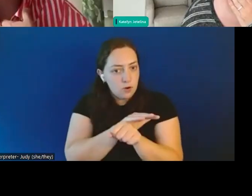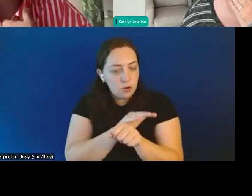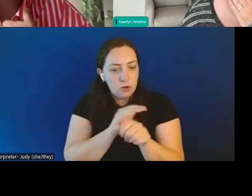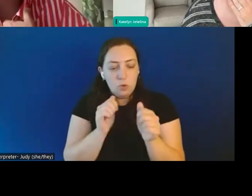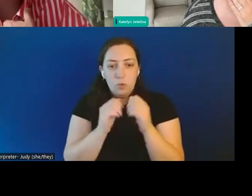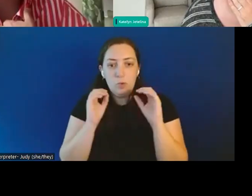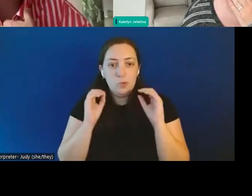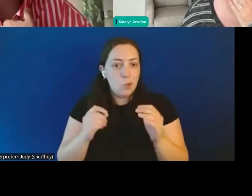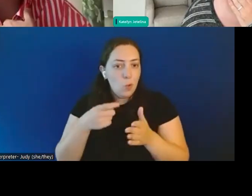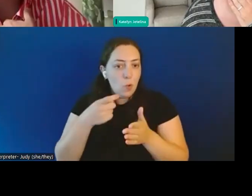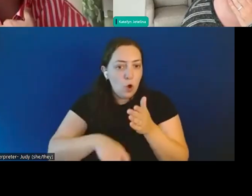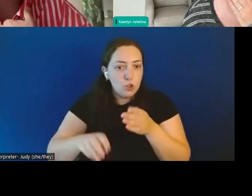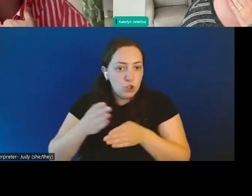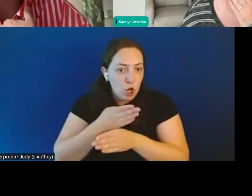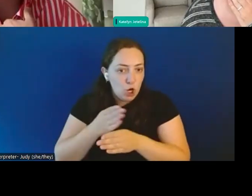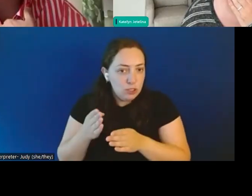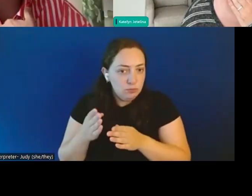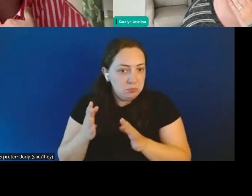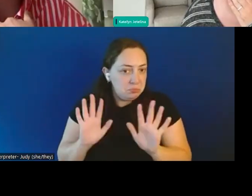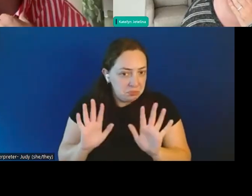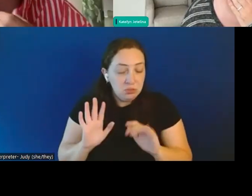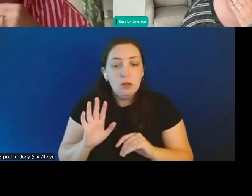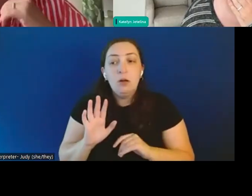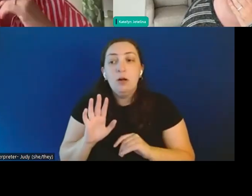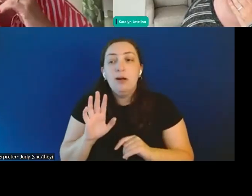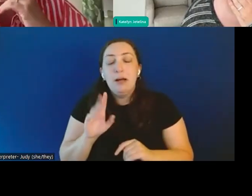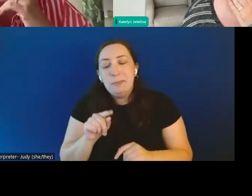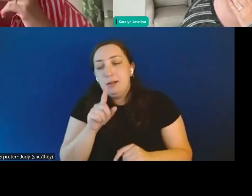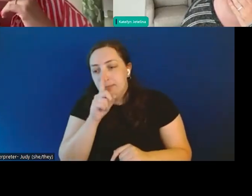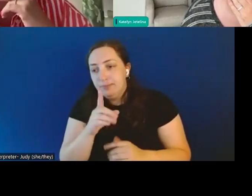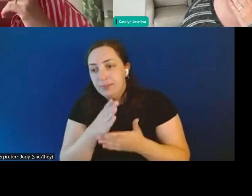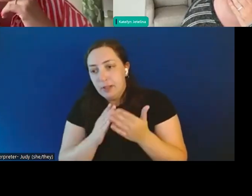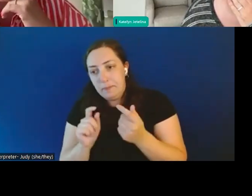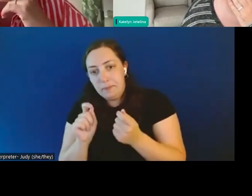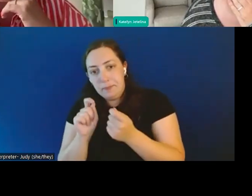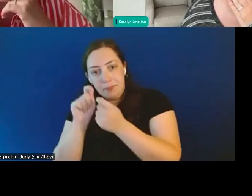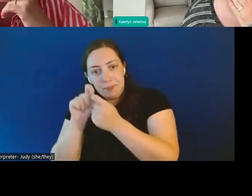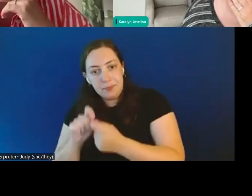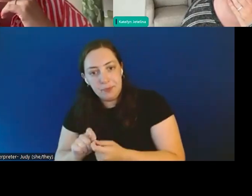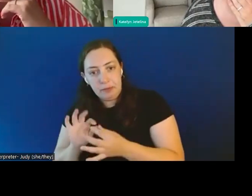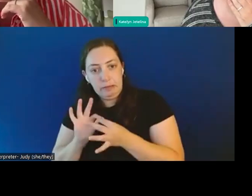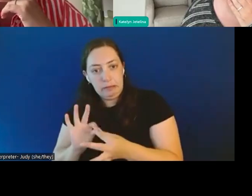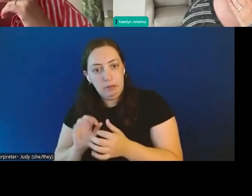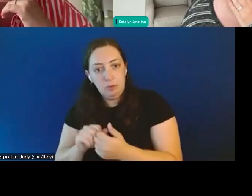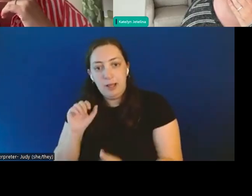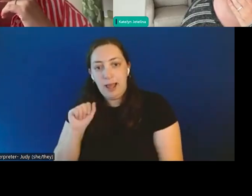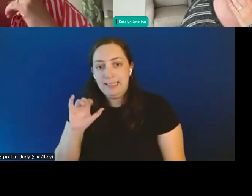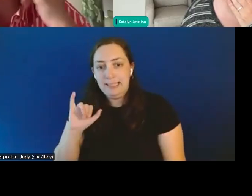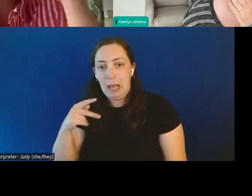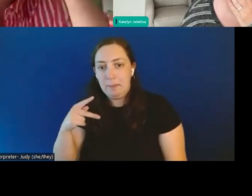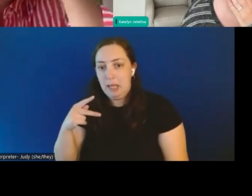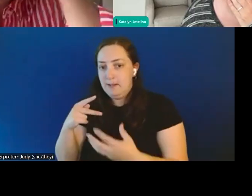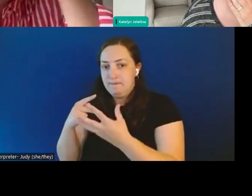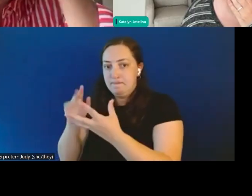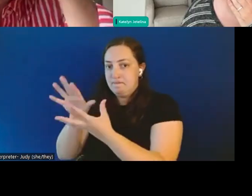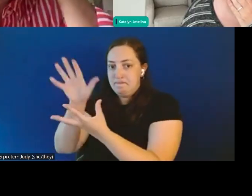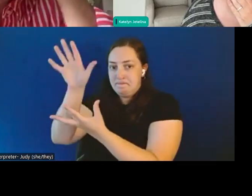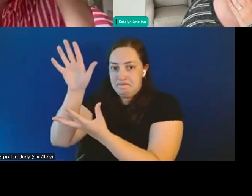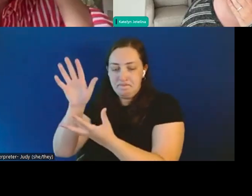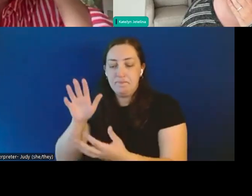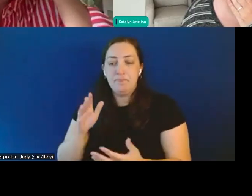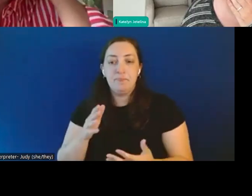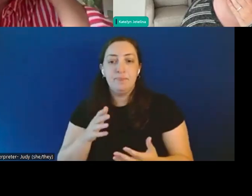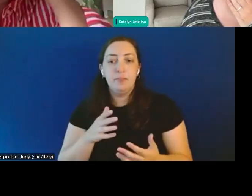cost sharing, but there are some nuances around what will happen around ACIP, and one should always